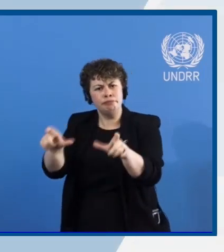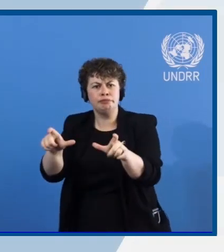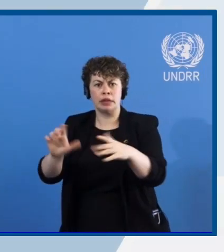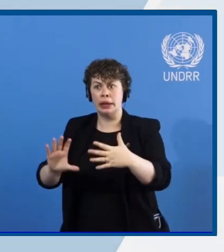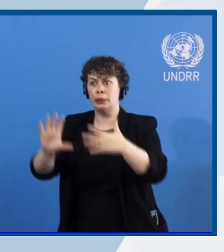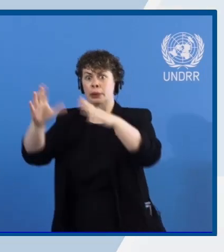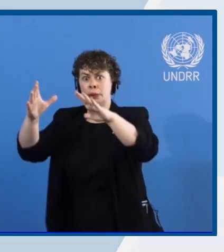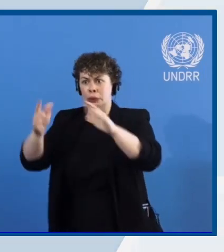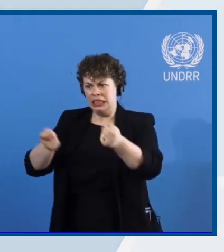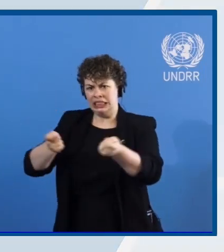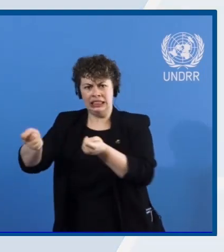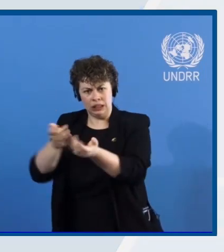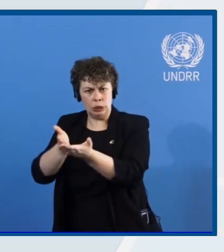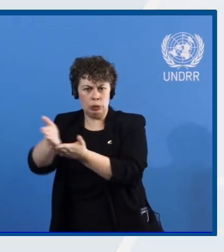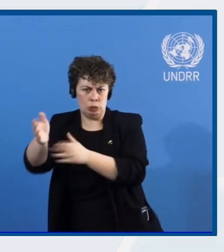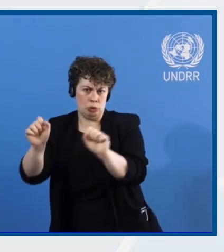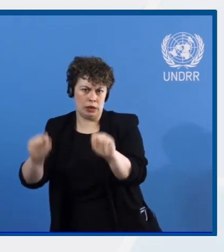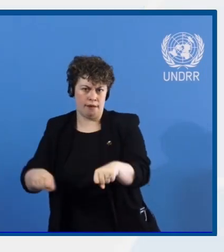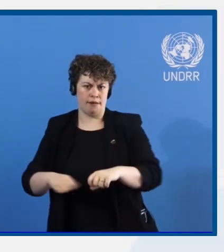So with that,